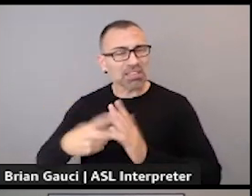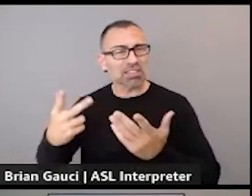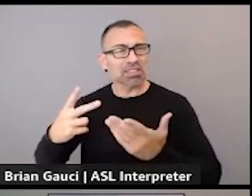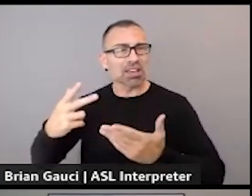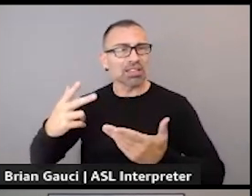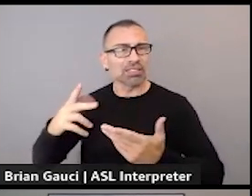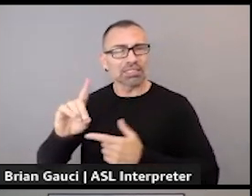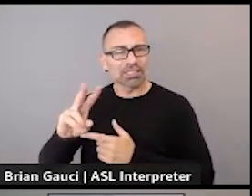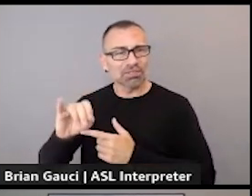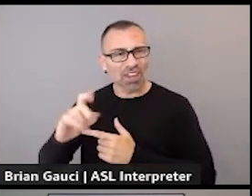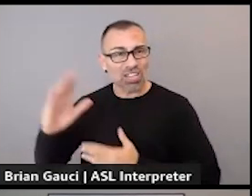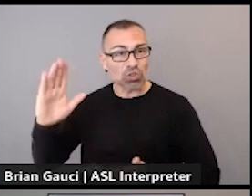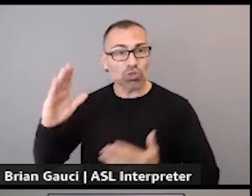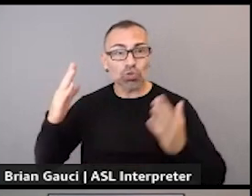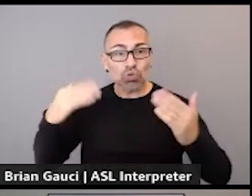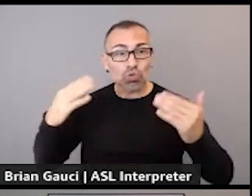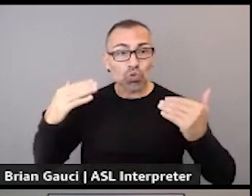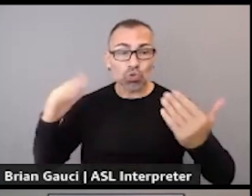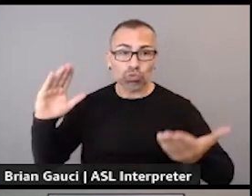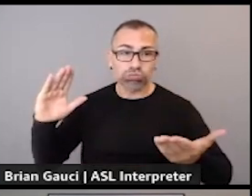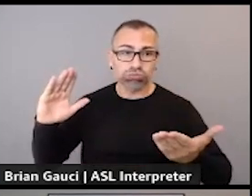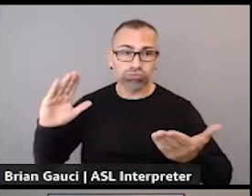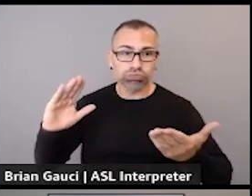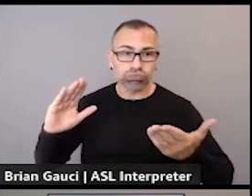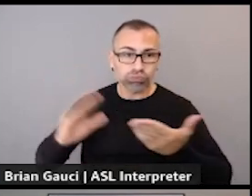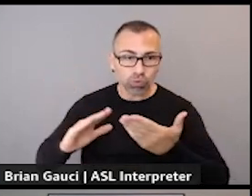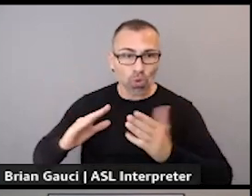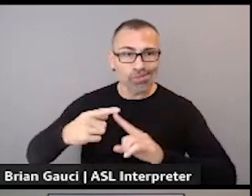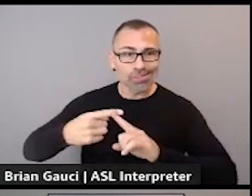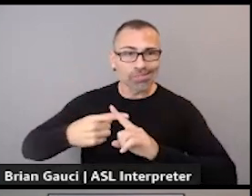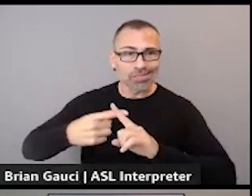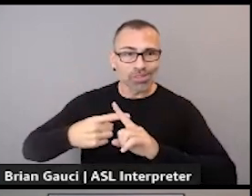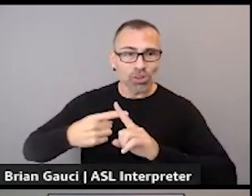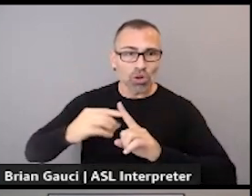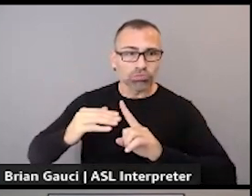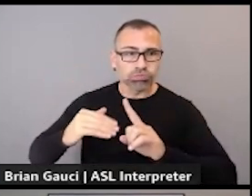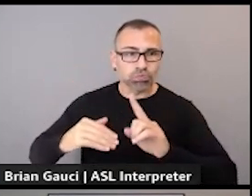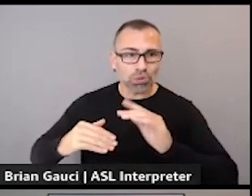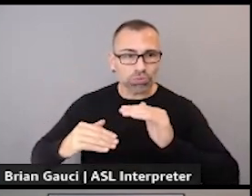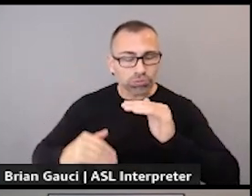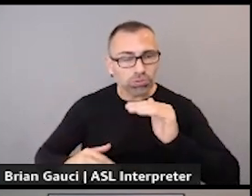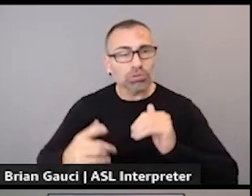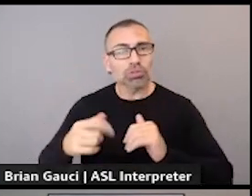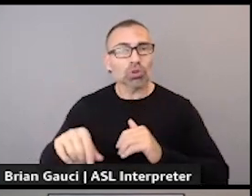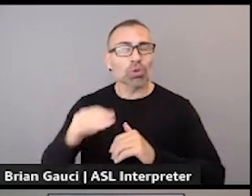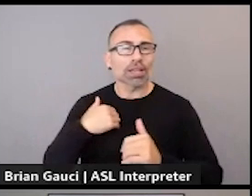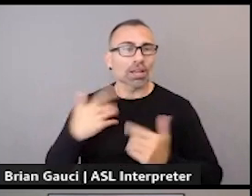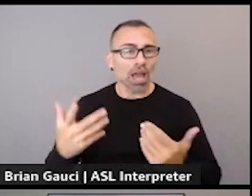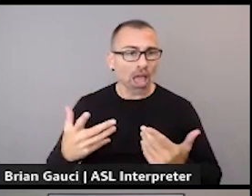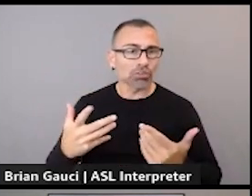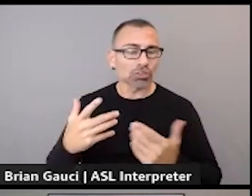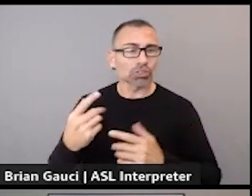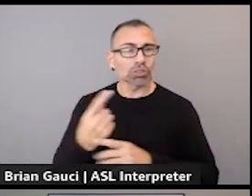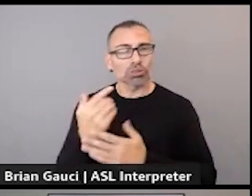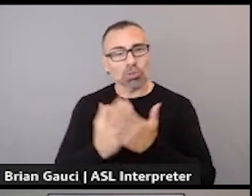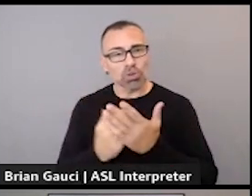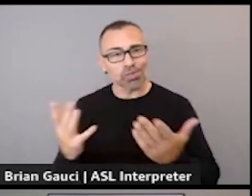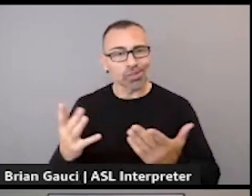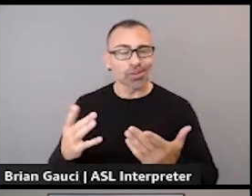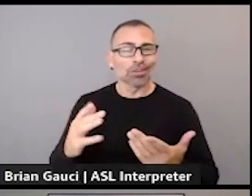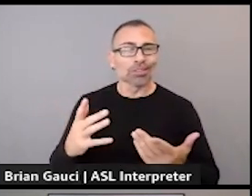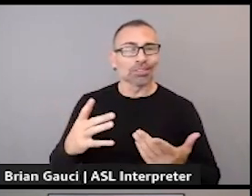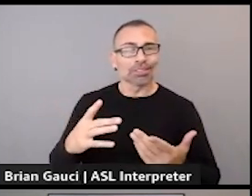all this stuff. And we're kind of in that state now with quantum computing, where they're kind of large, but the technology is advancing. Is there ever a time we'll see quantum computers